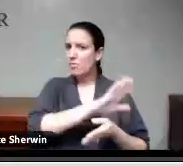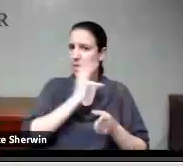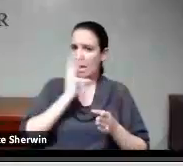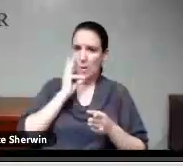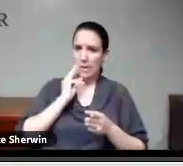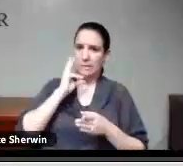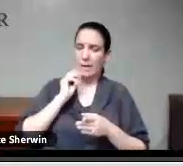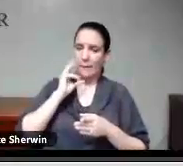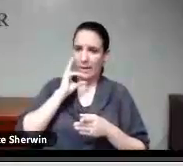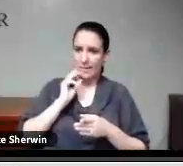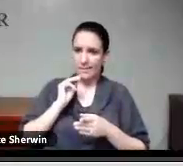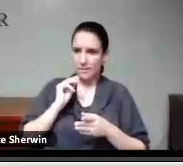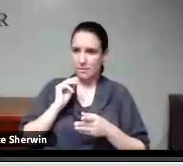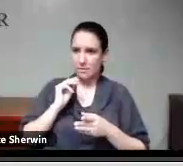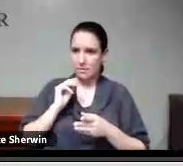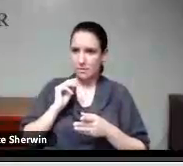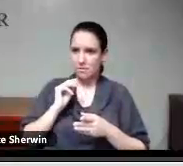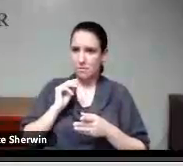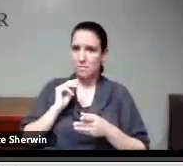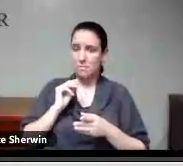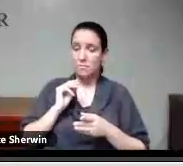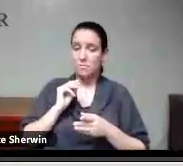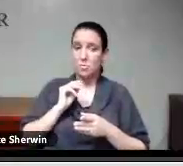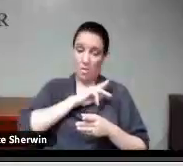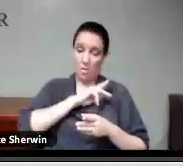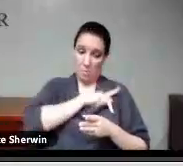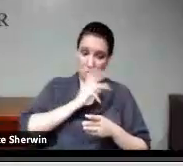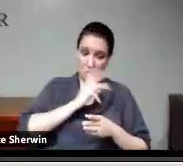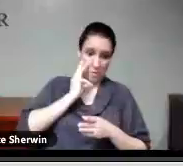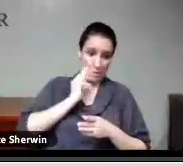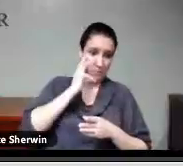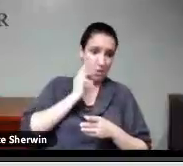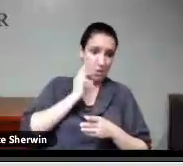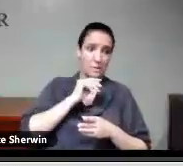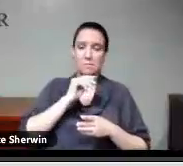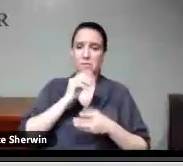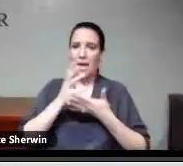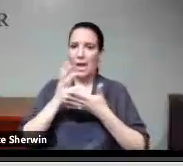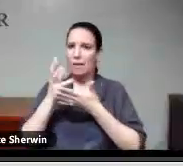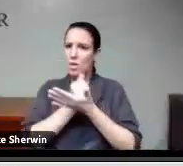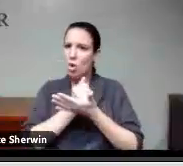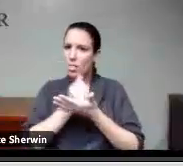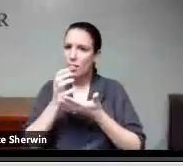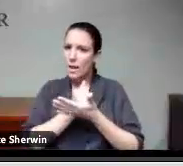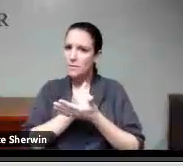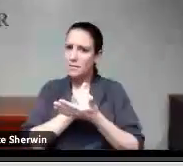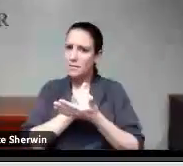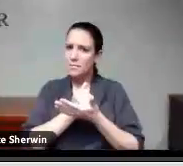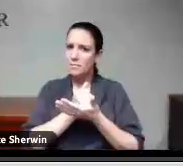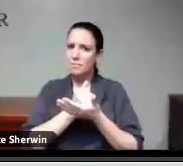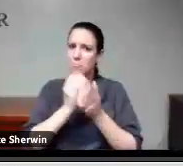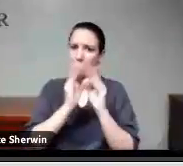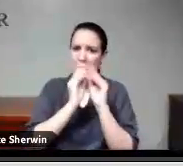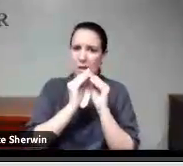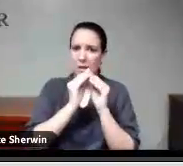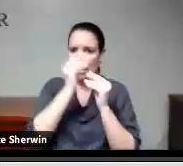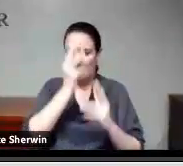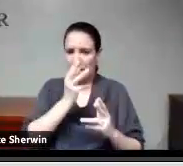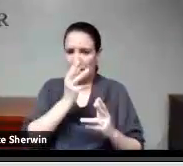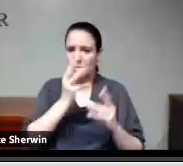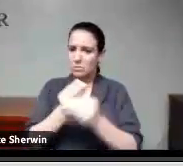had personally and now collectively that have allowed them to really open up their possibilities in the way that they think